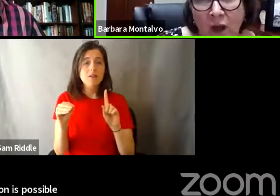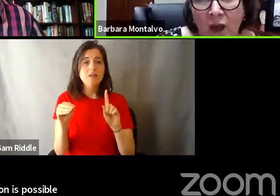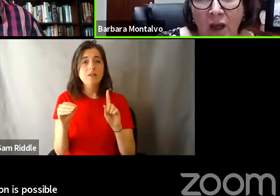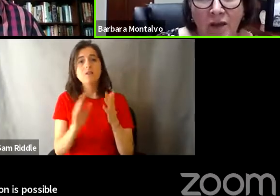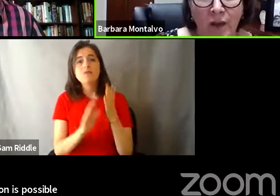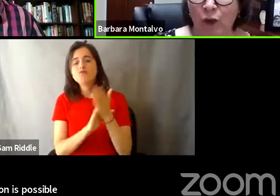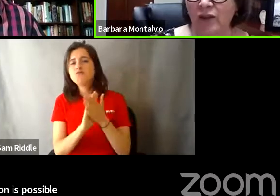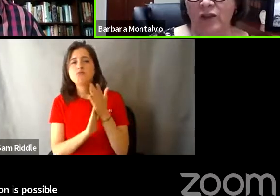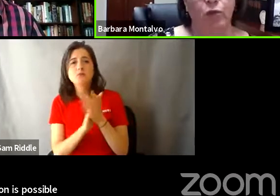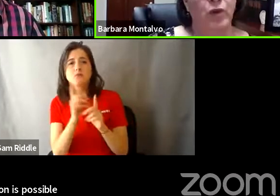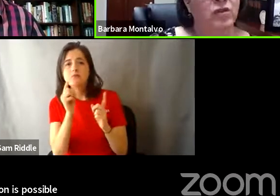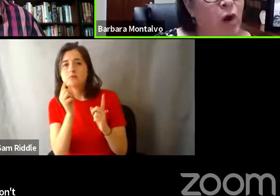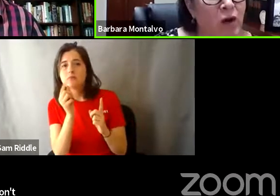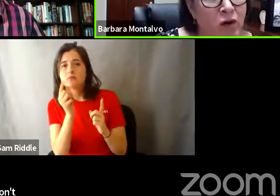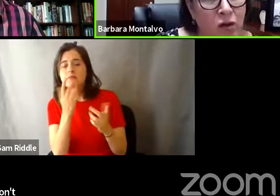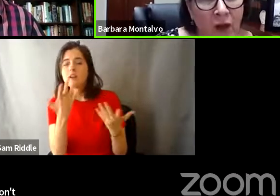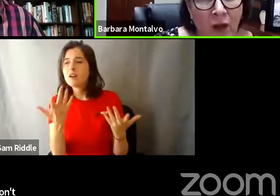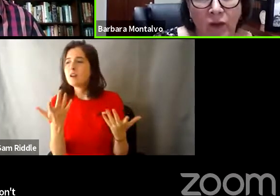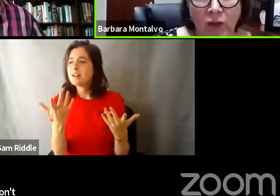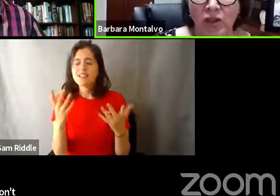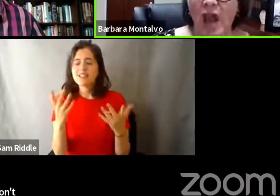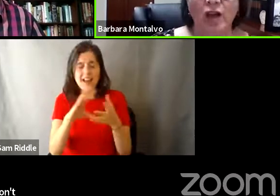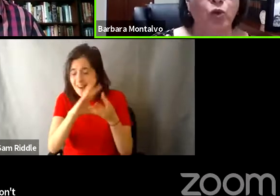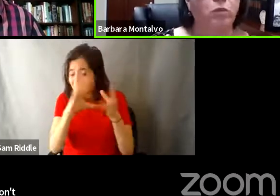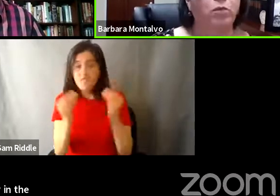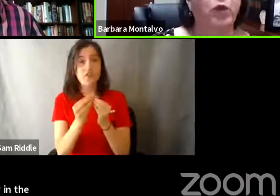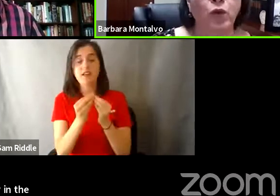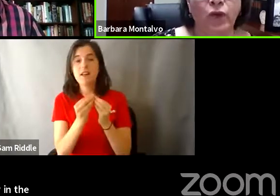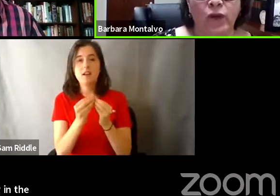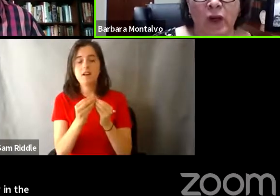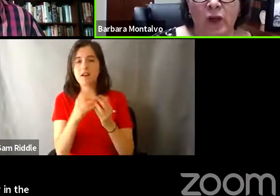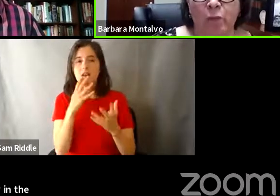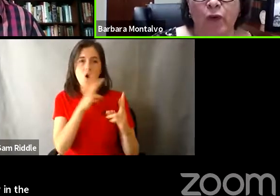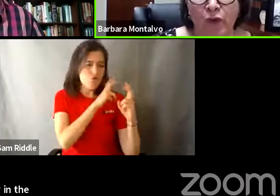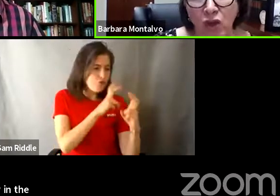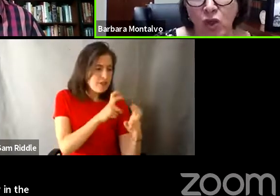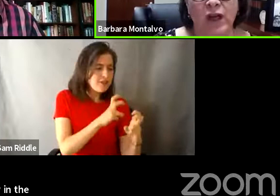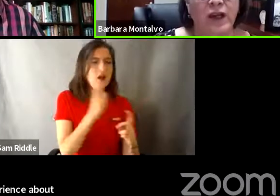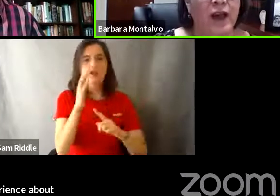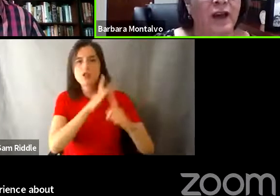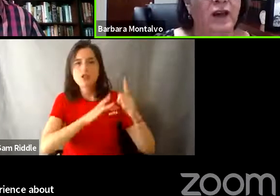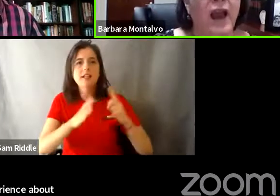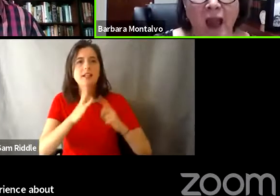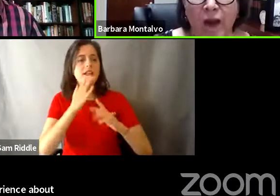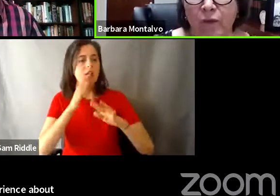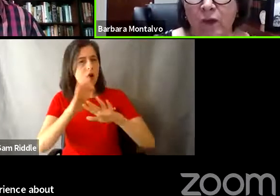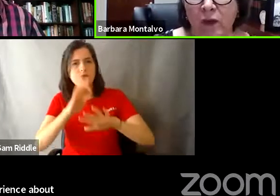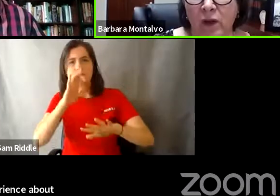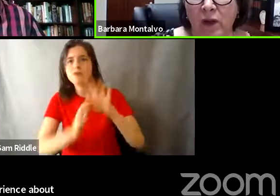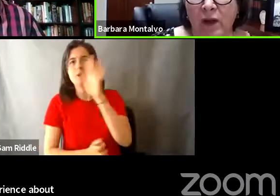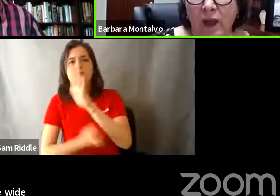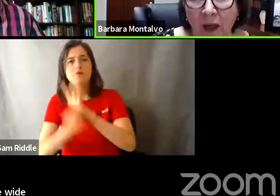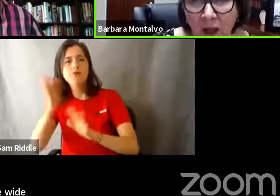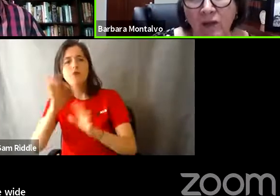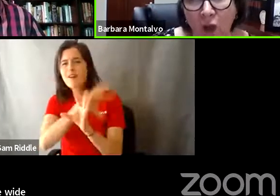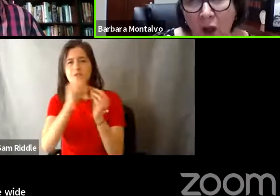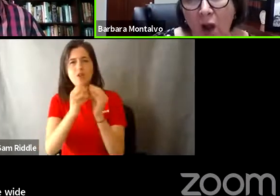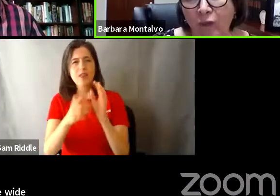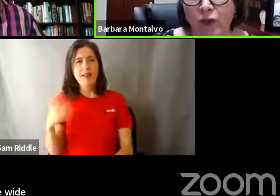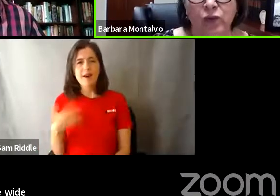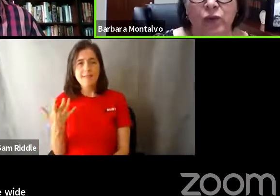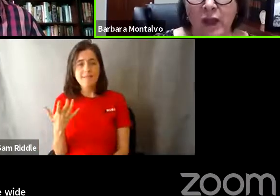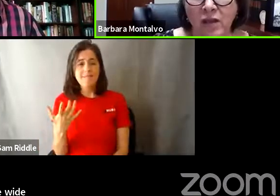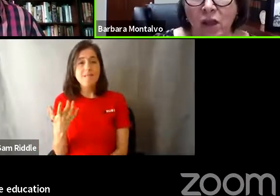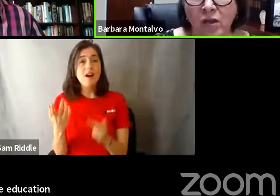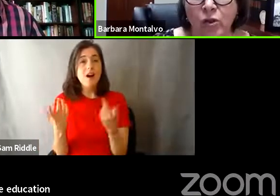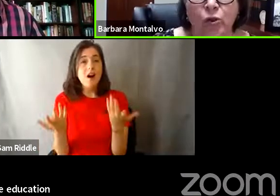knowledge, stimulating research, desire to improve professionally and in life. It's